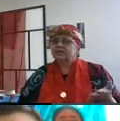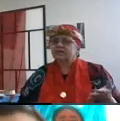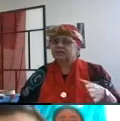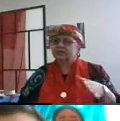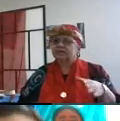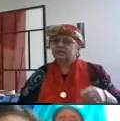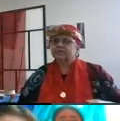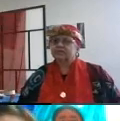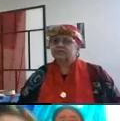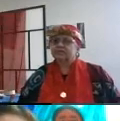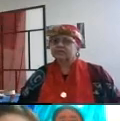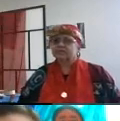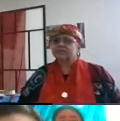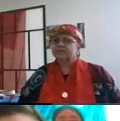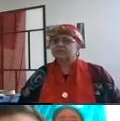department.